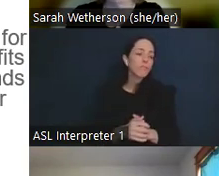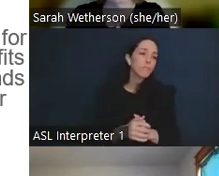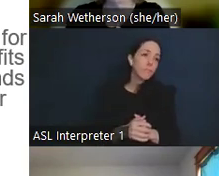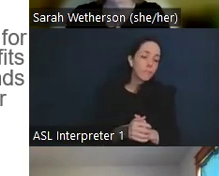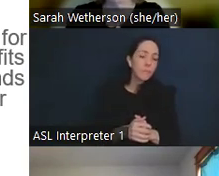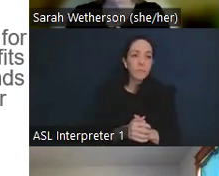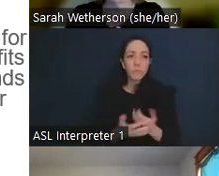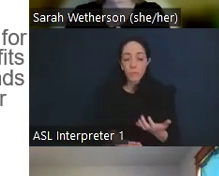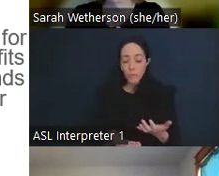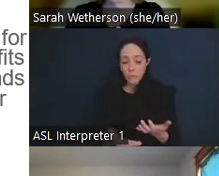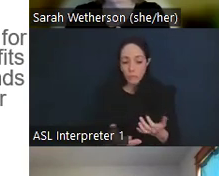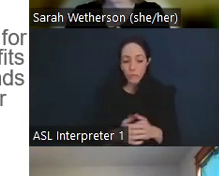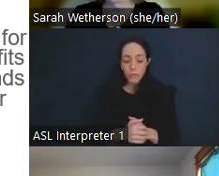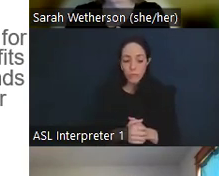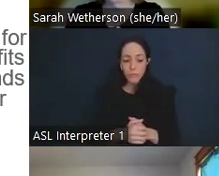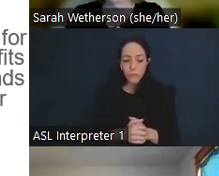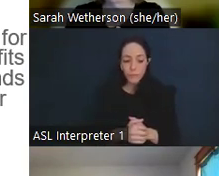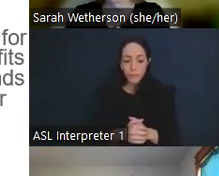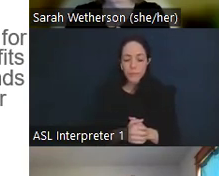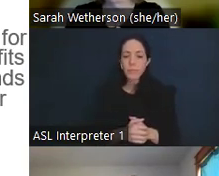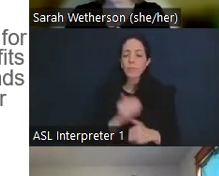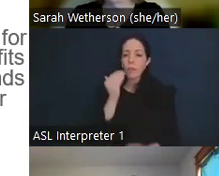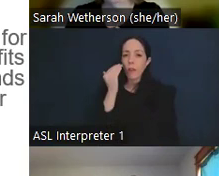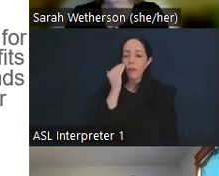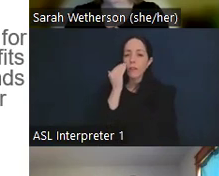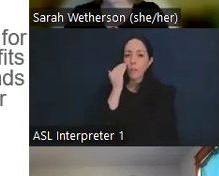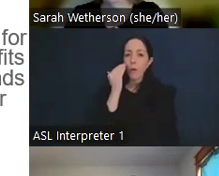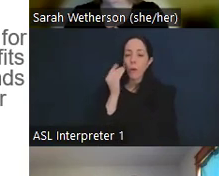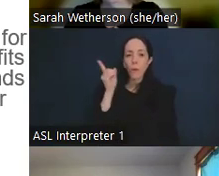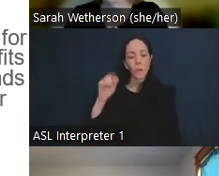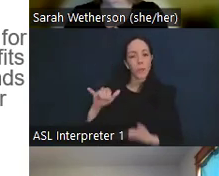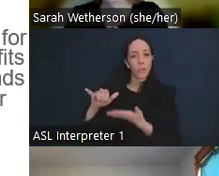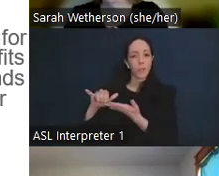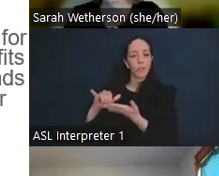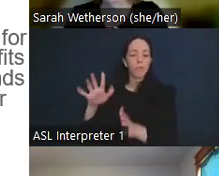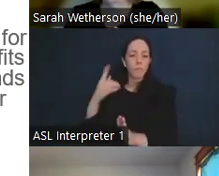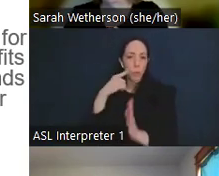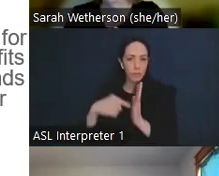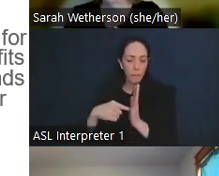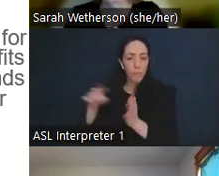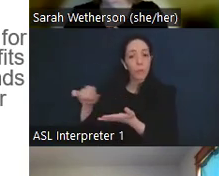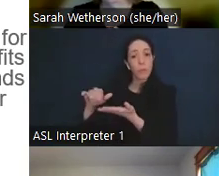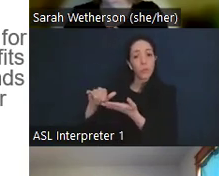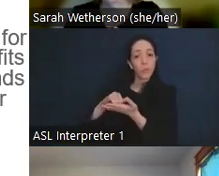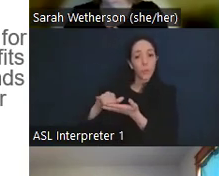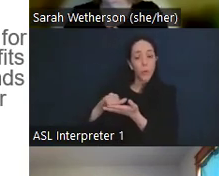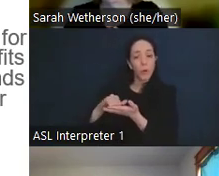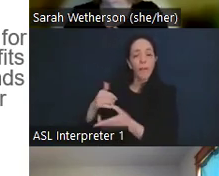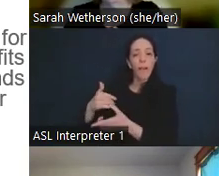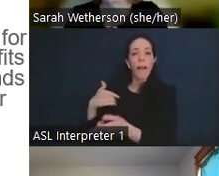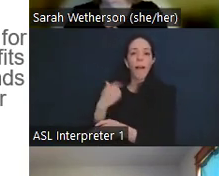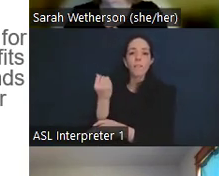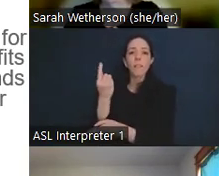OHA as well. I know there's some work in New York and some 1115 waivers